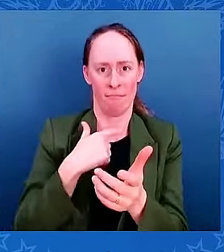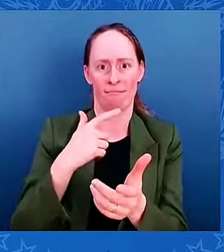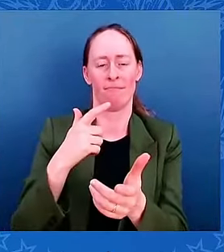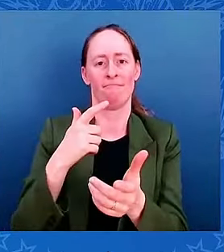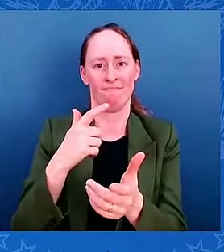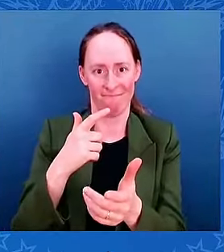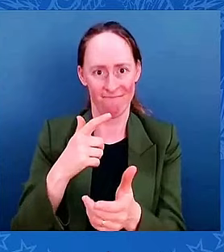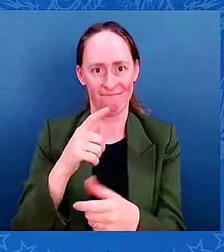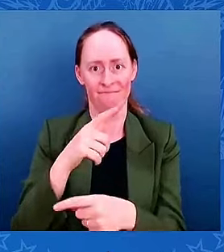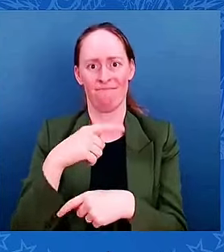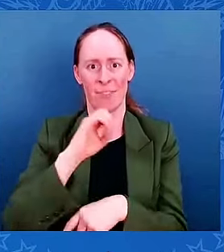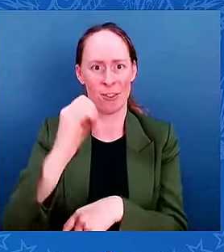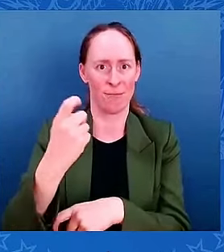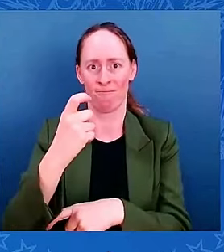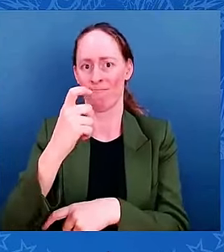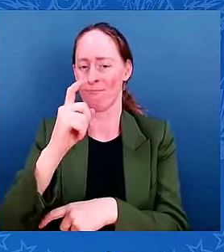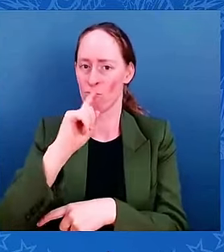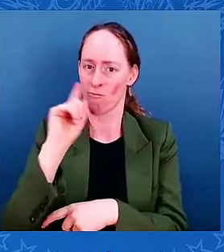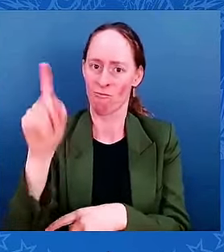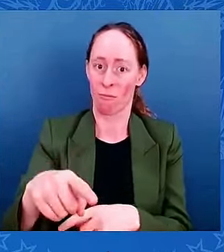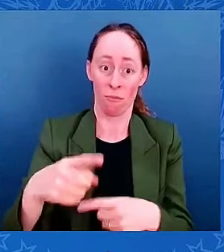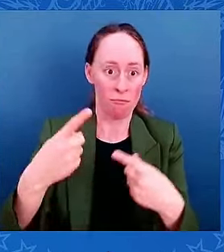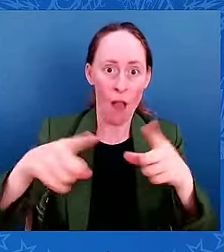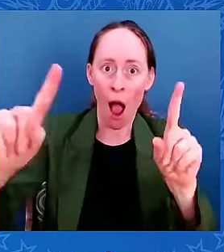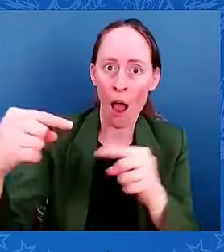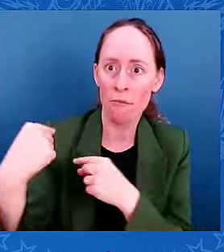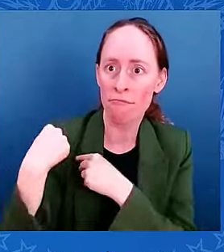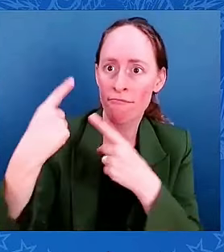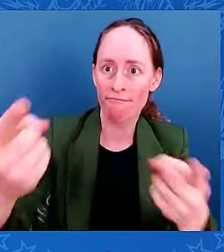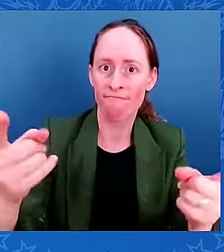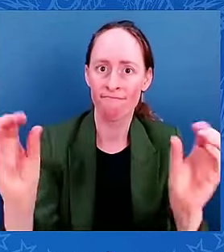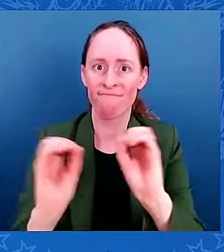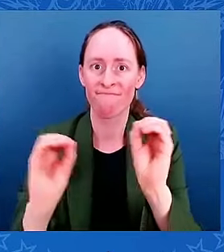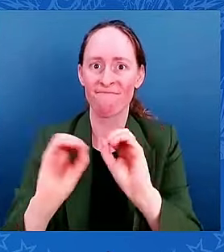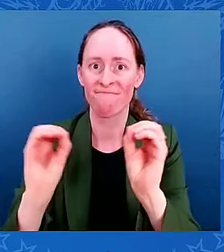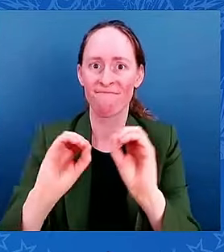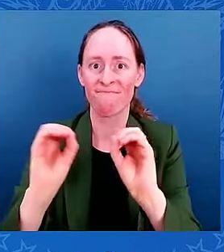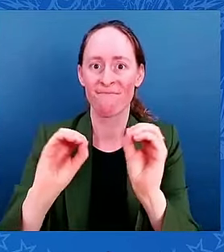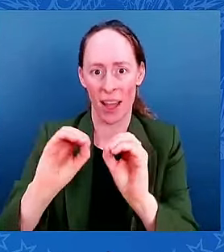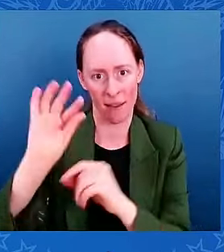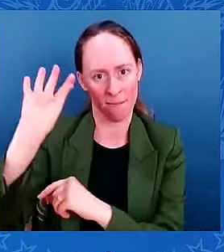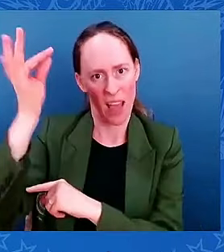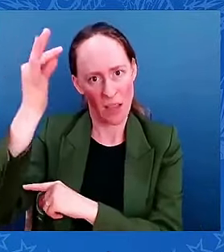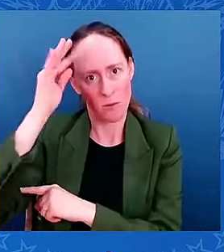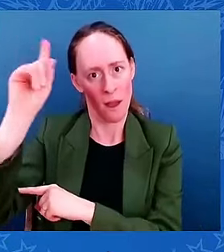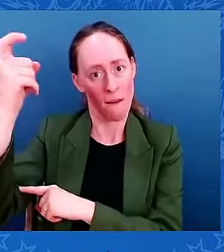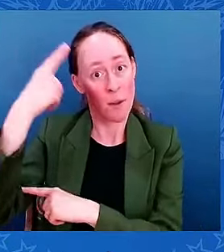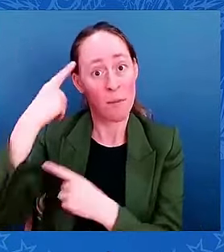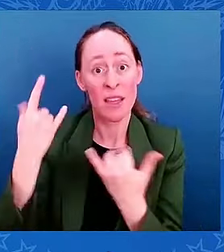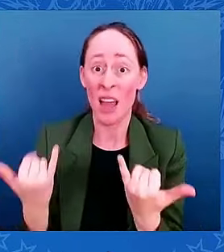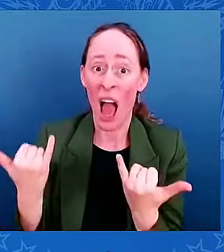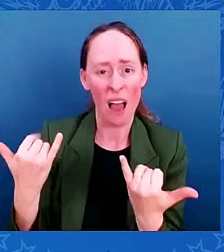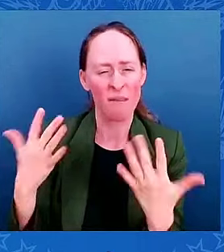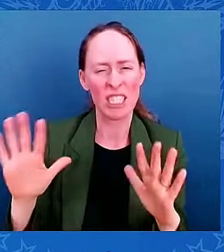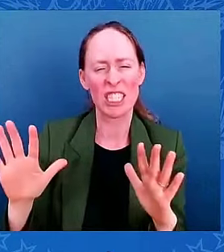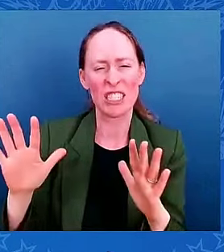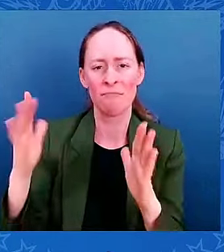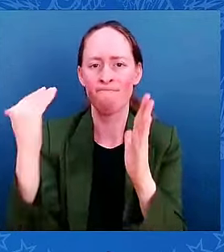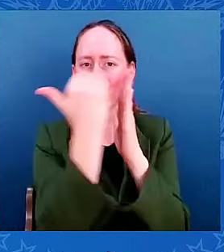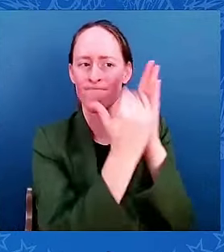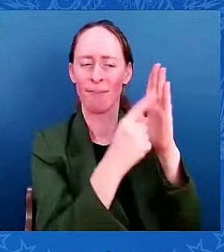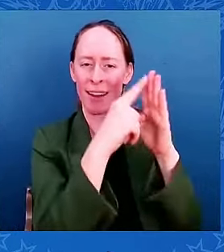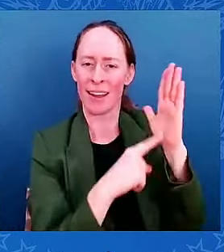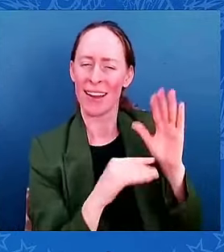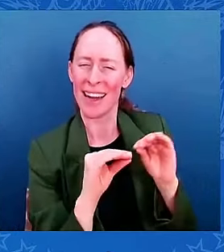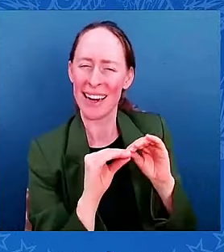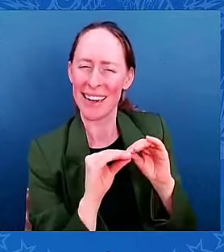is to specify a clear list of higher labor standards for jobs created through my Investing in America agenda.